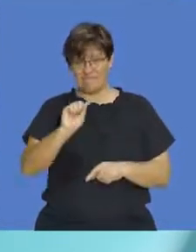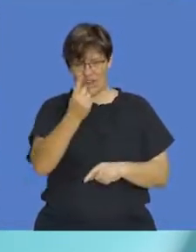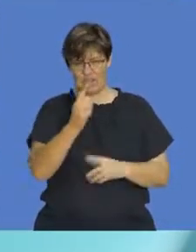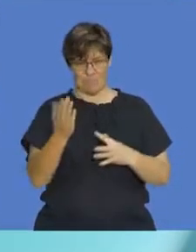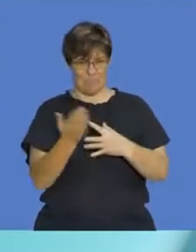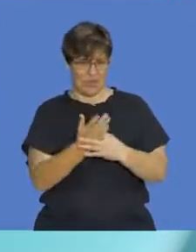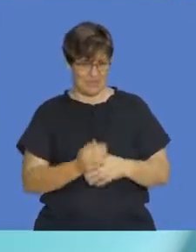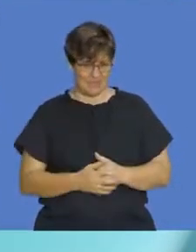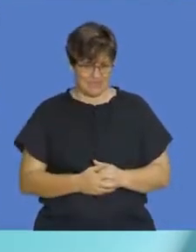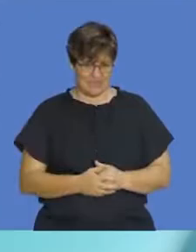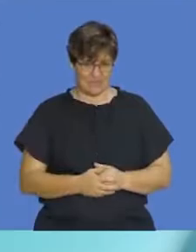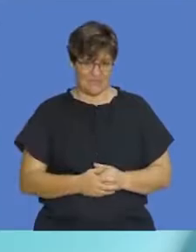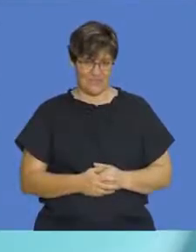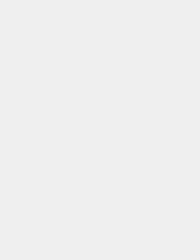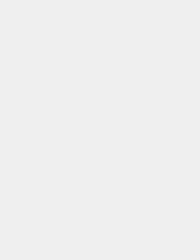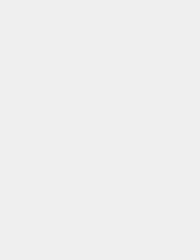take a quick break.